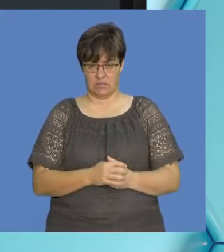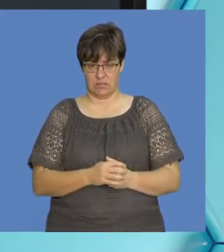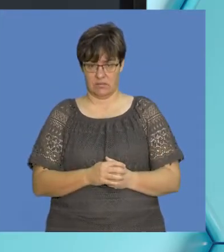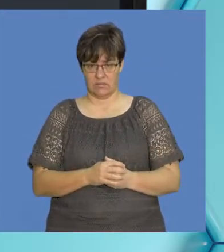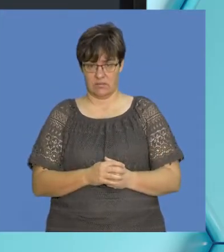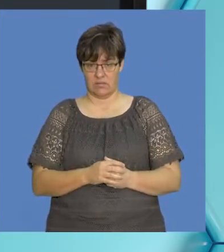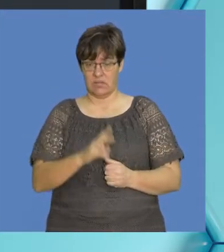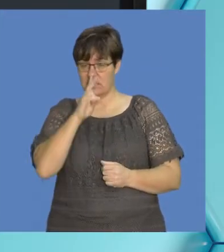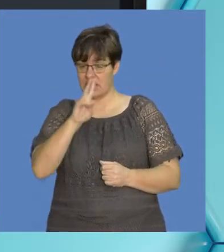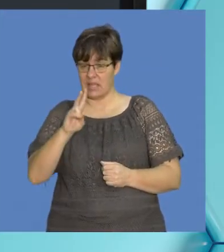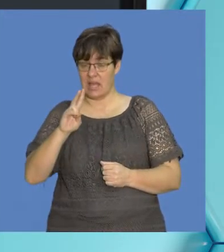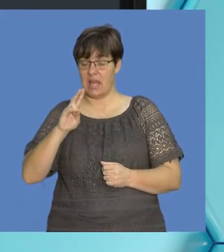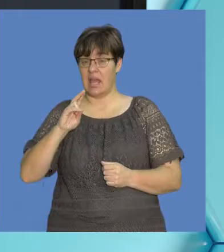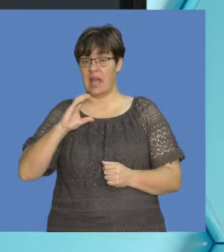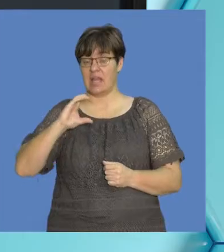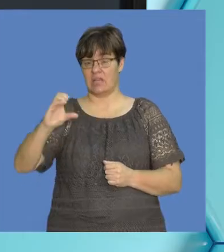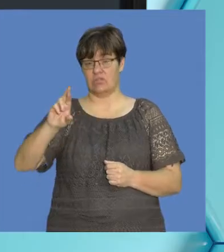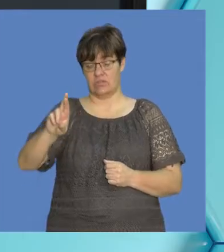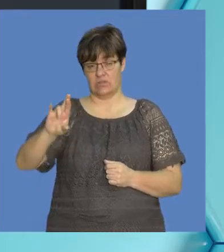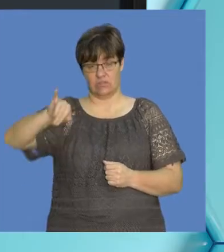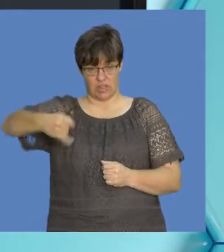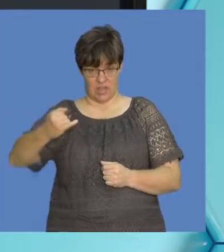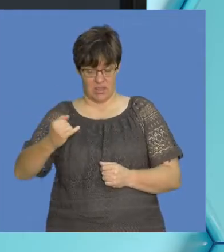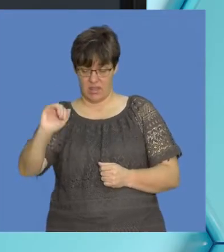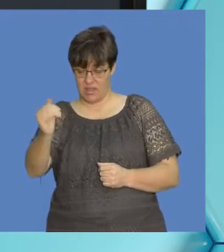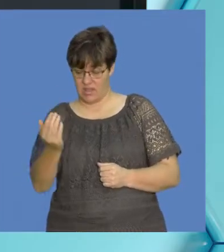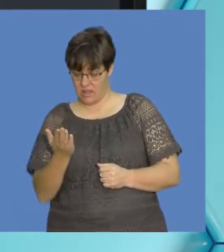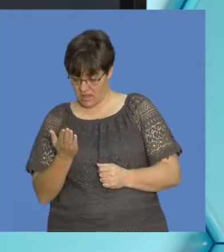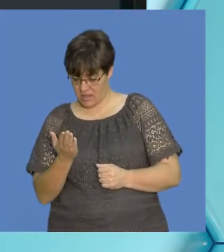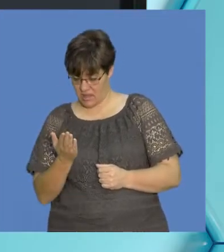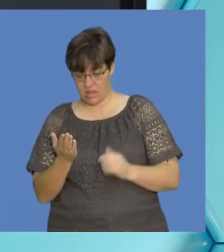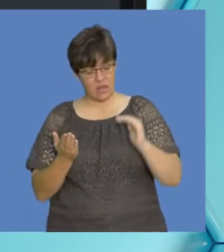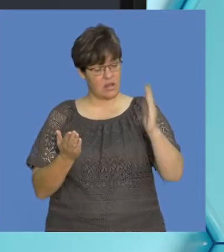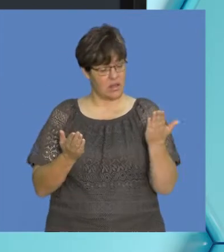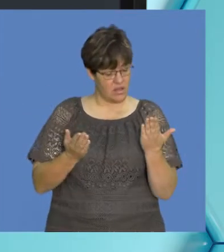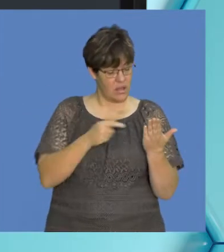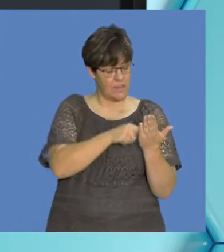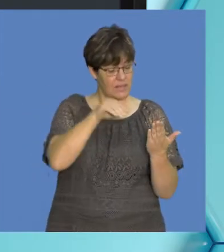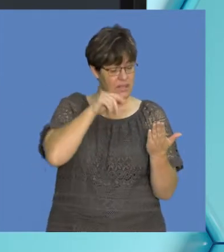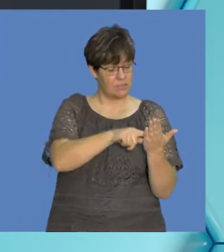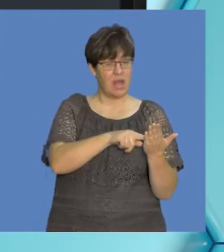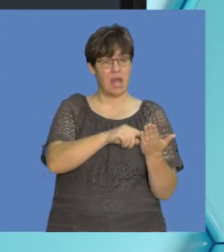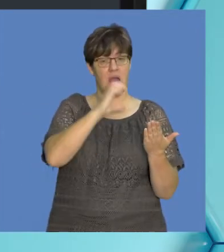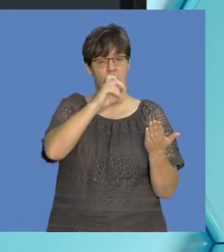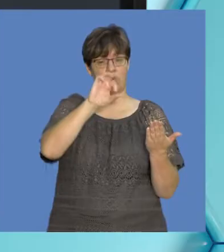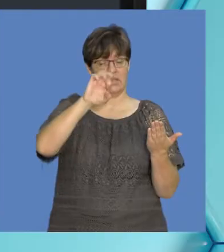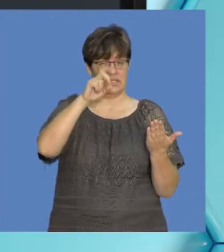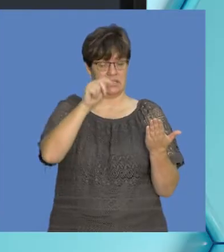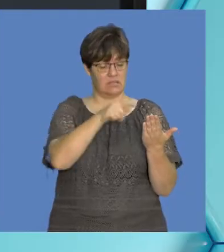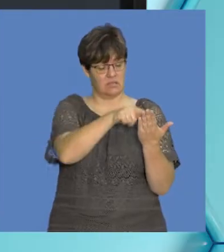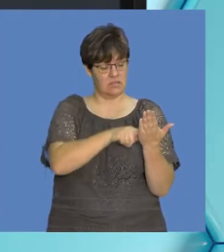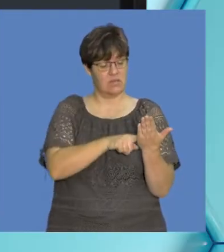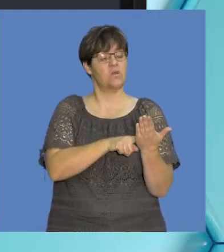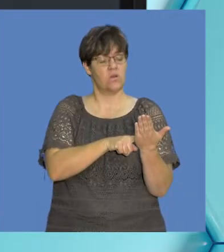your cash receipts journal against the credit column of your bank statement, and you check your